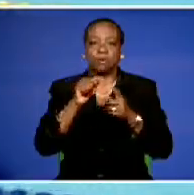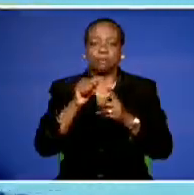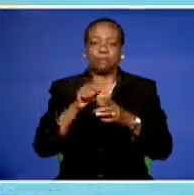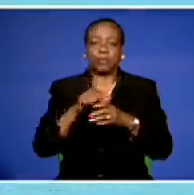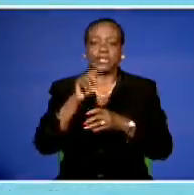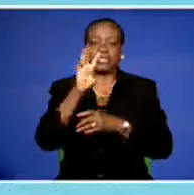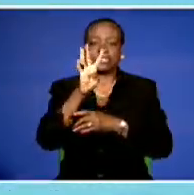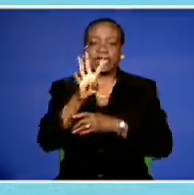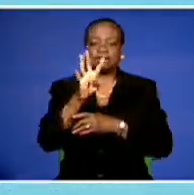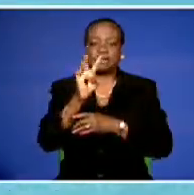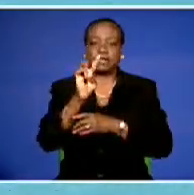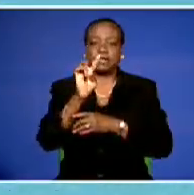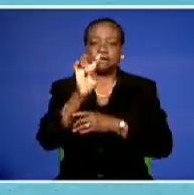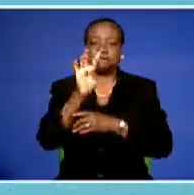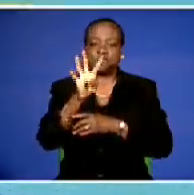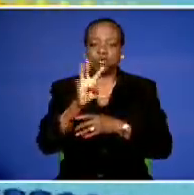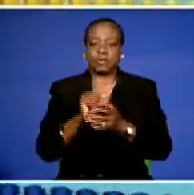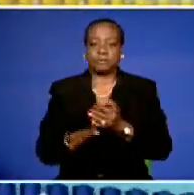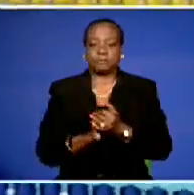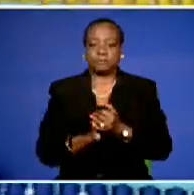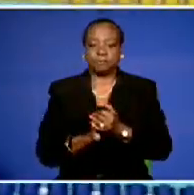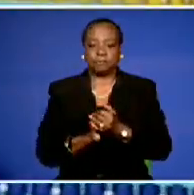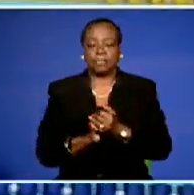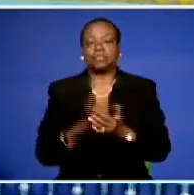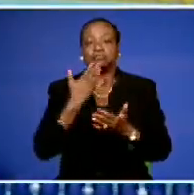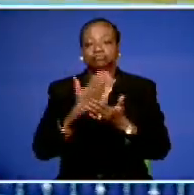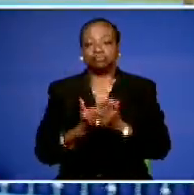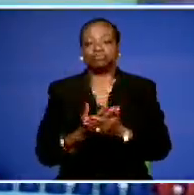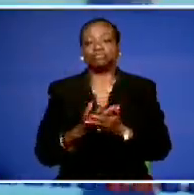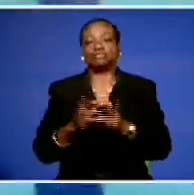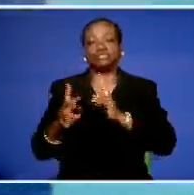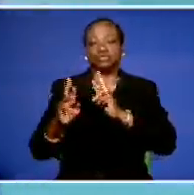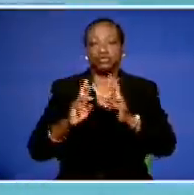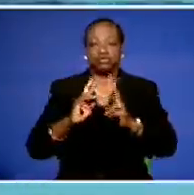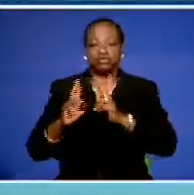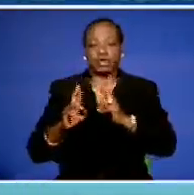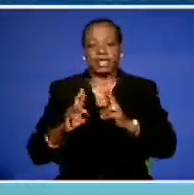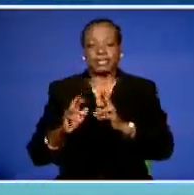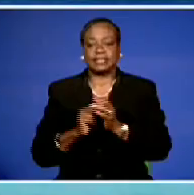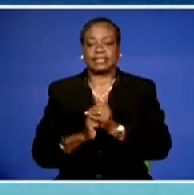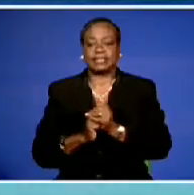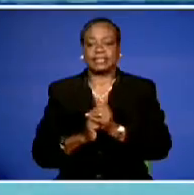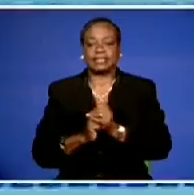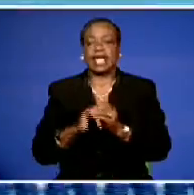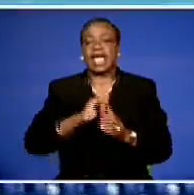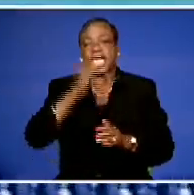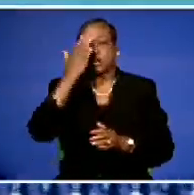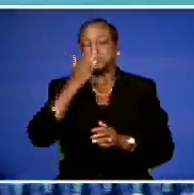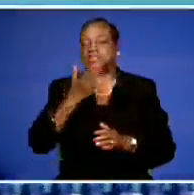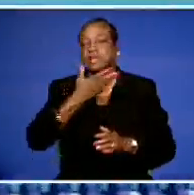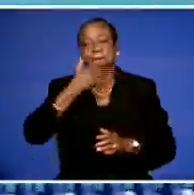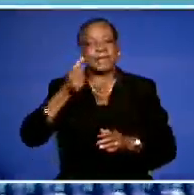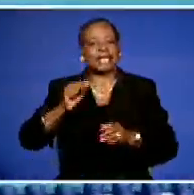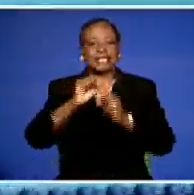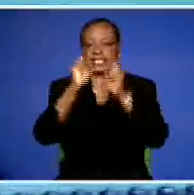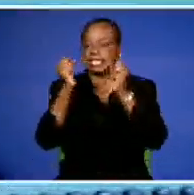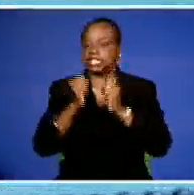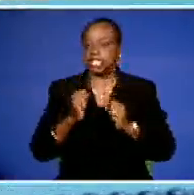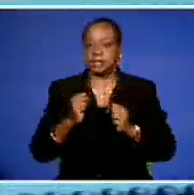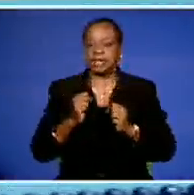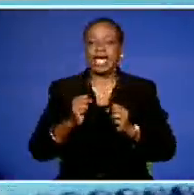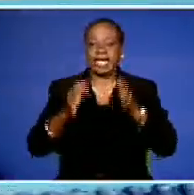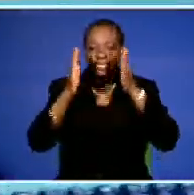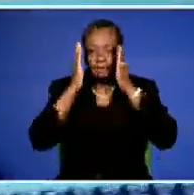seconds clocking. For me, it's a really good race. I broke it down really well. I knew that I wasn't in the best shape or form, so I tried my hardest to stay focused